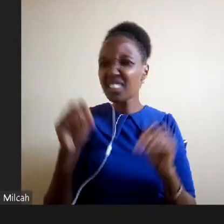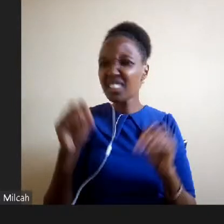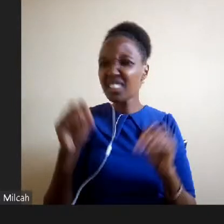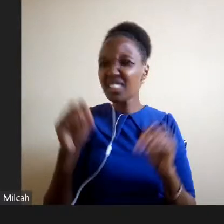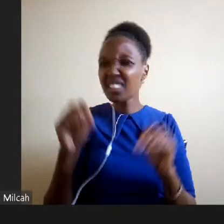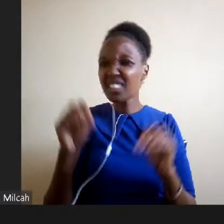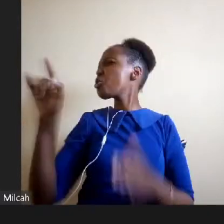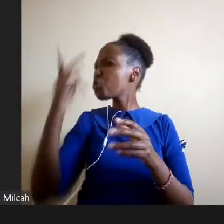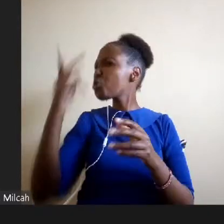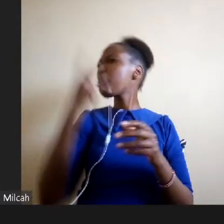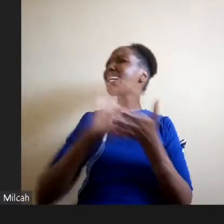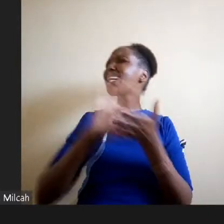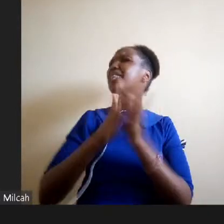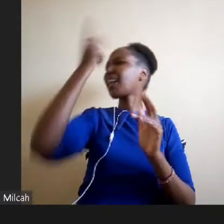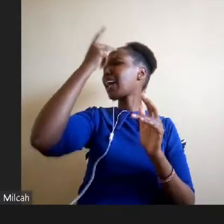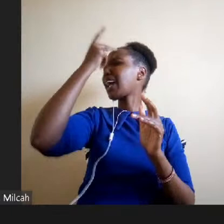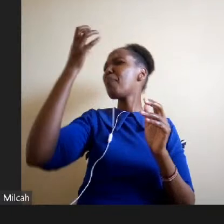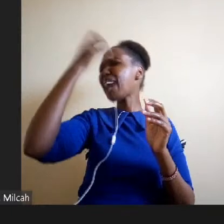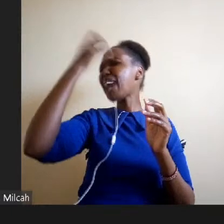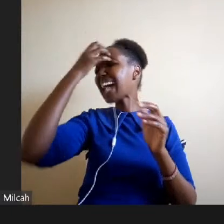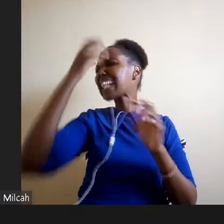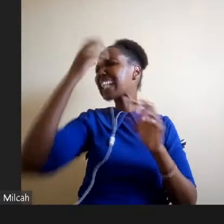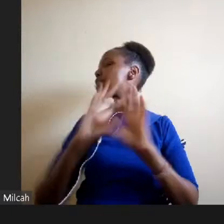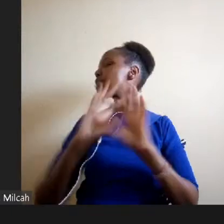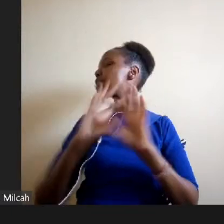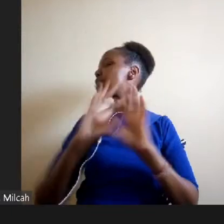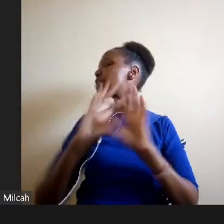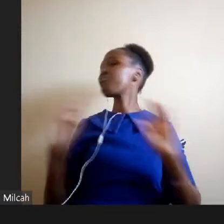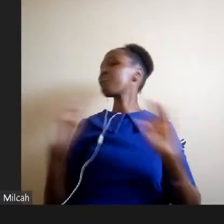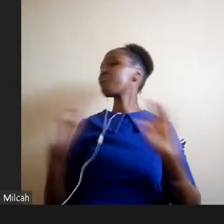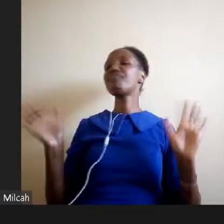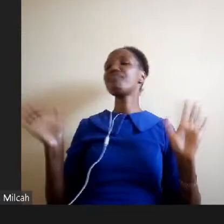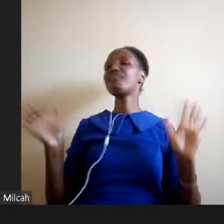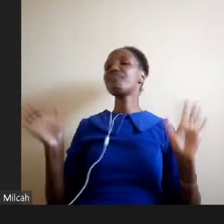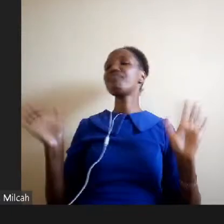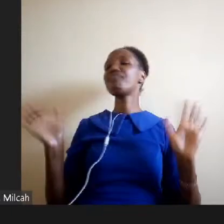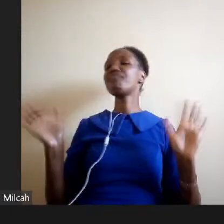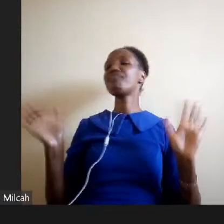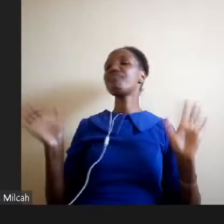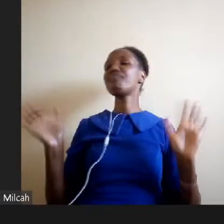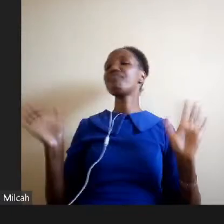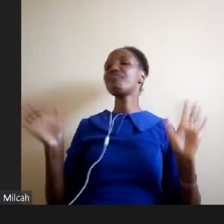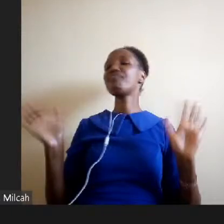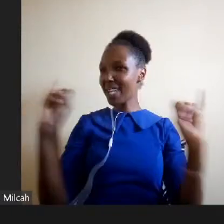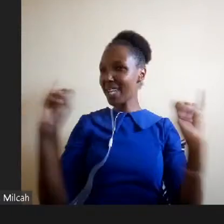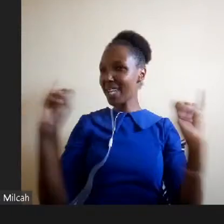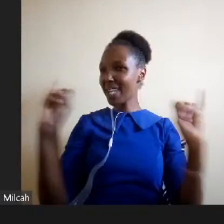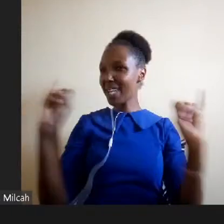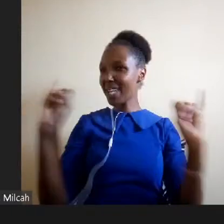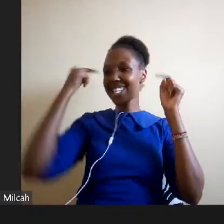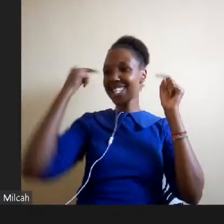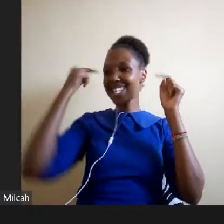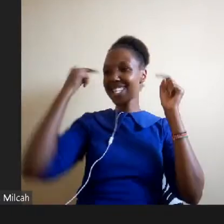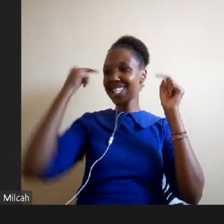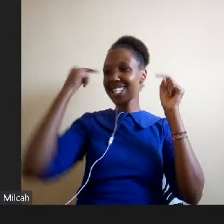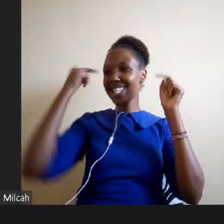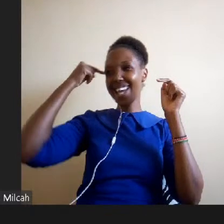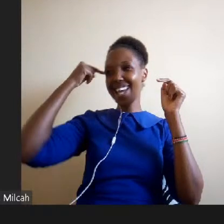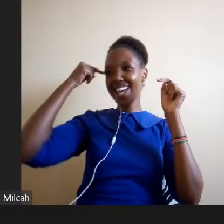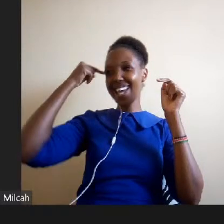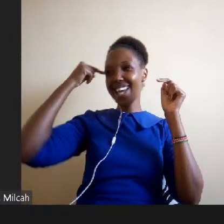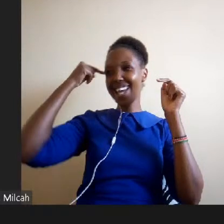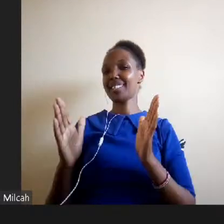not expect them. They are not in your head, they are independent thinkers. So don't get upset. Please do not